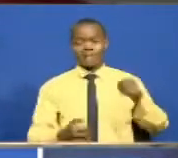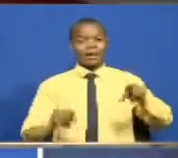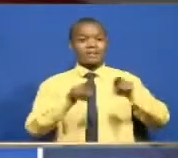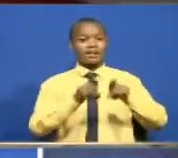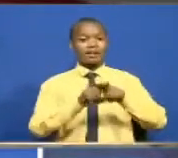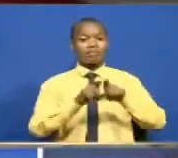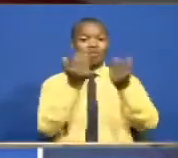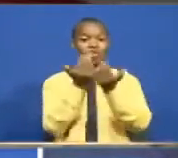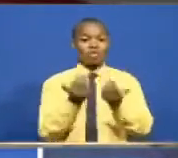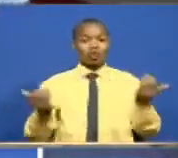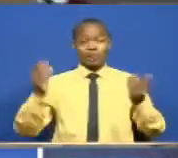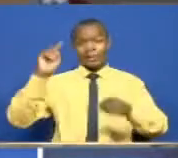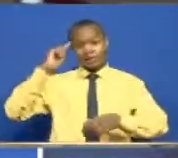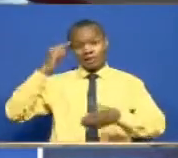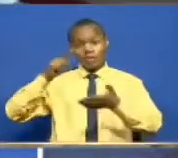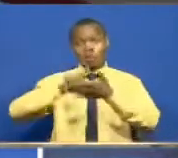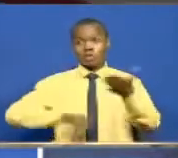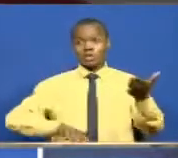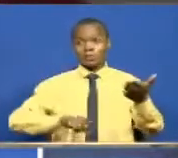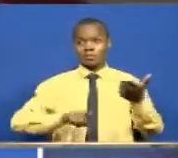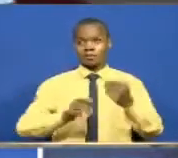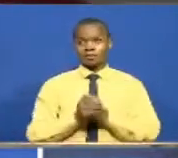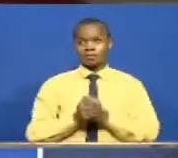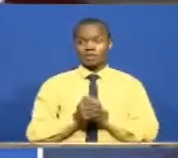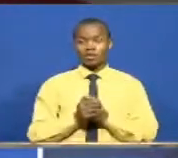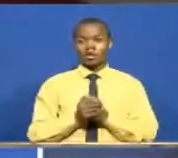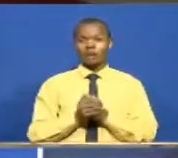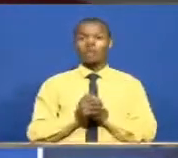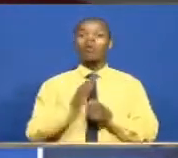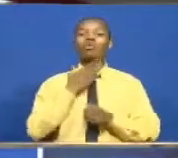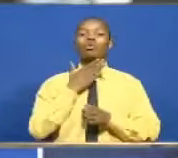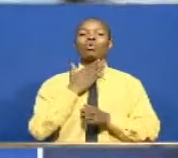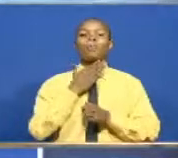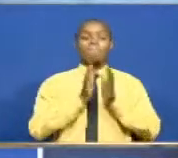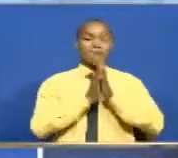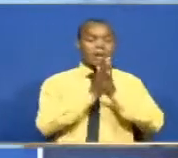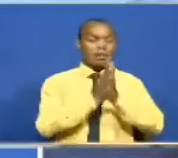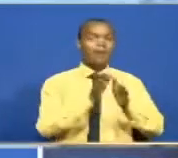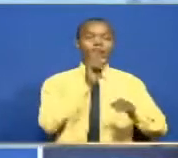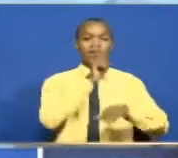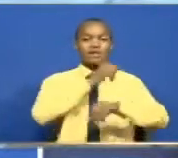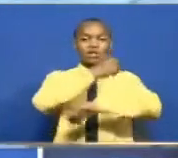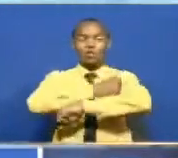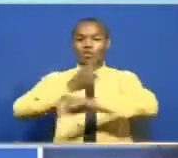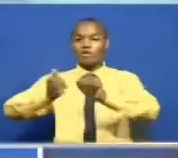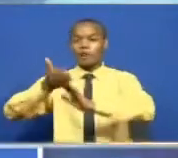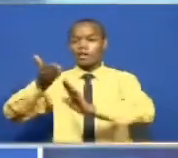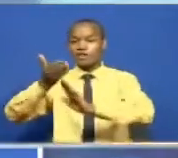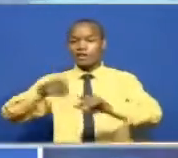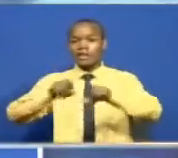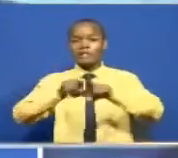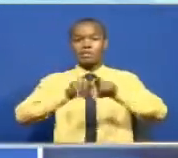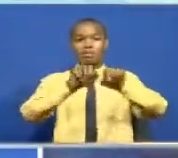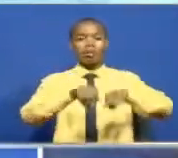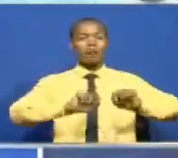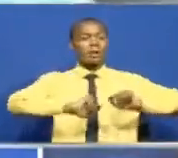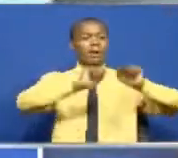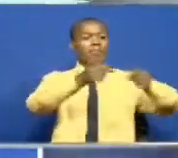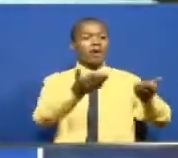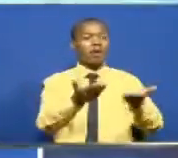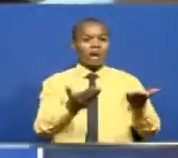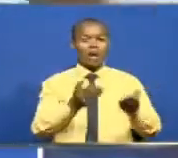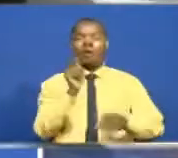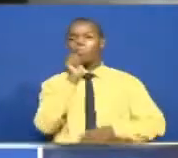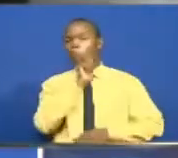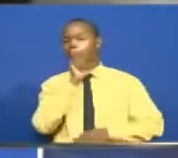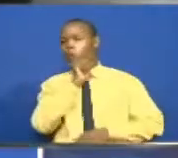ziko namna gani? Anaomba amalize skuli lini, yeye naye akale mogoka na nini na marungi.